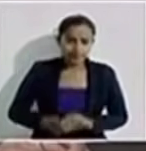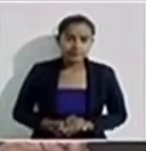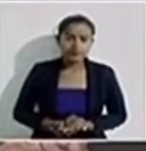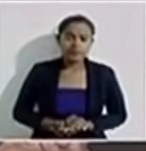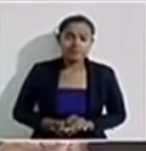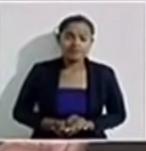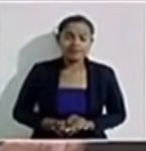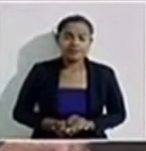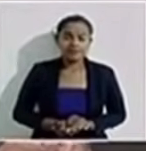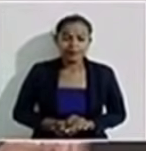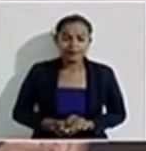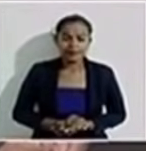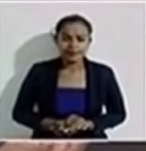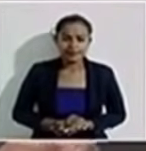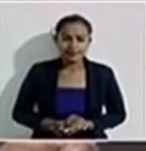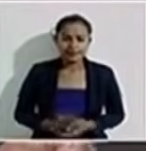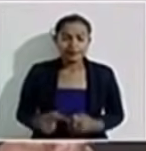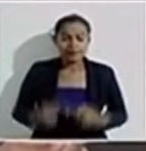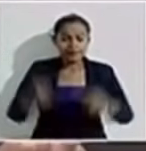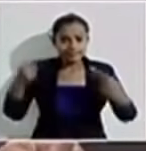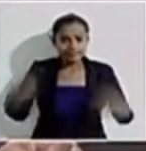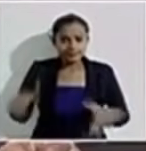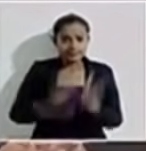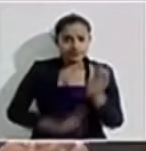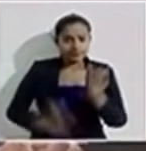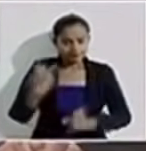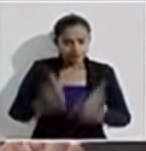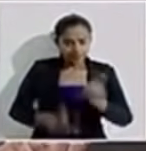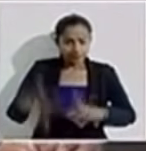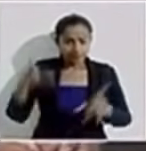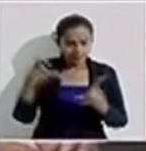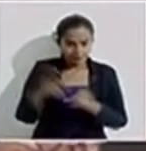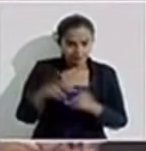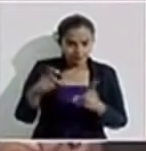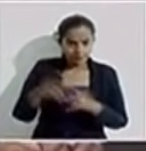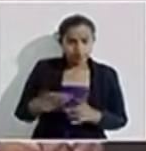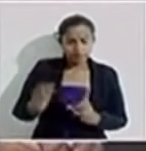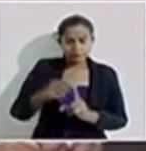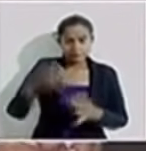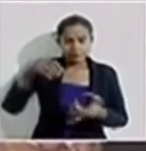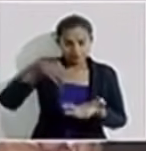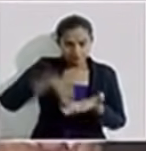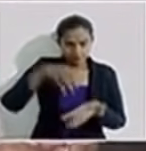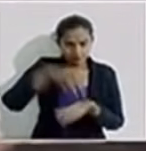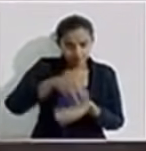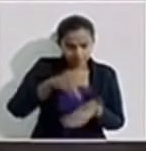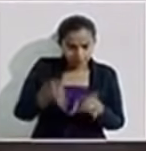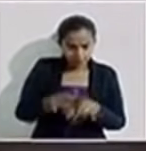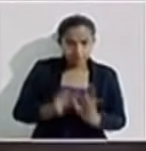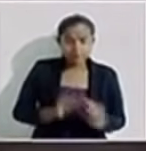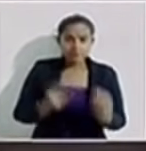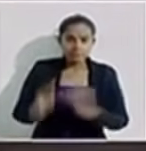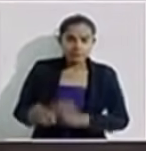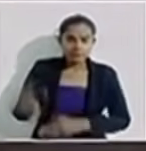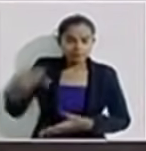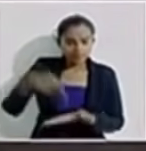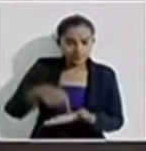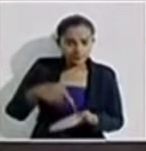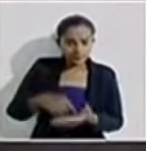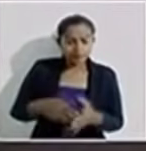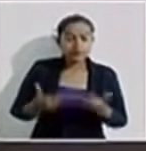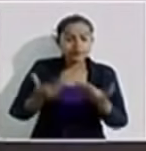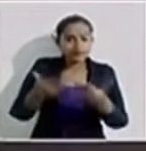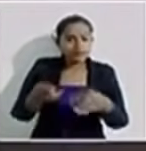Opposition members of the Dehi Atta Kandiya Pradeshya Sabha embarked to locate an institution which would offer a